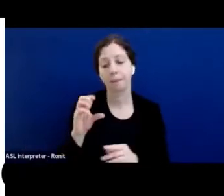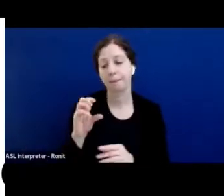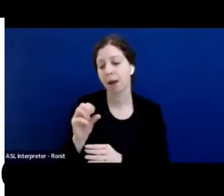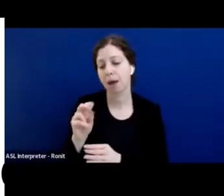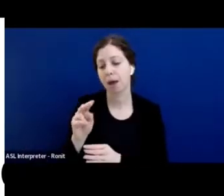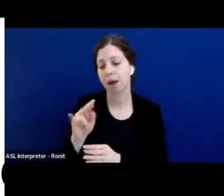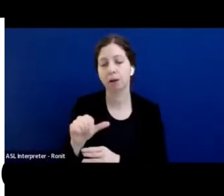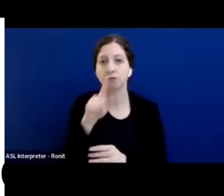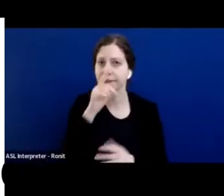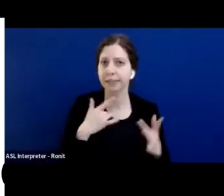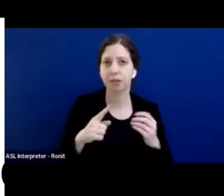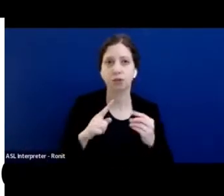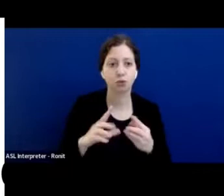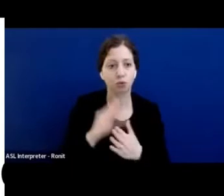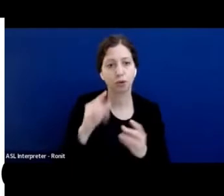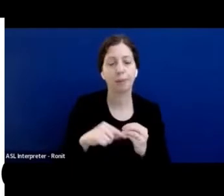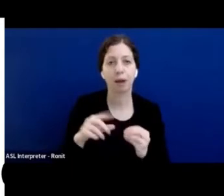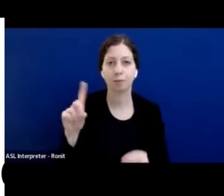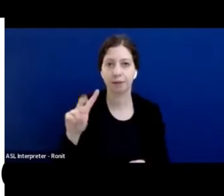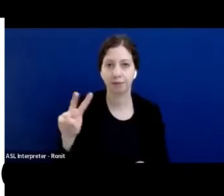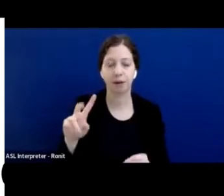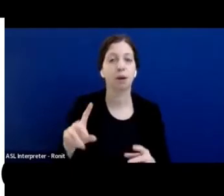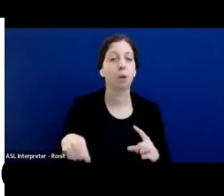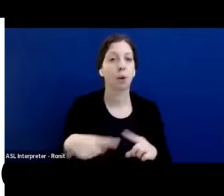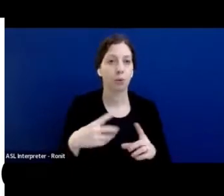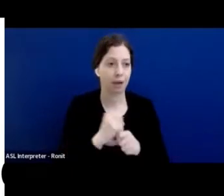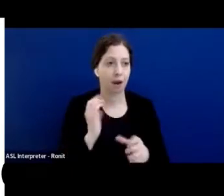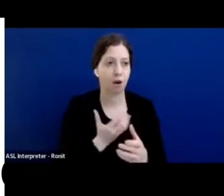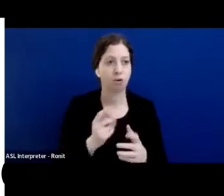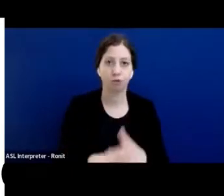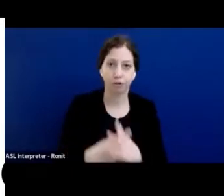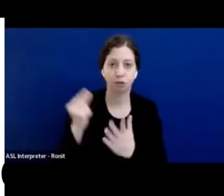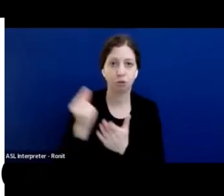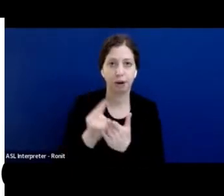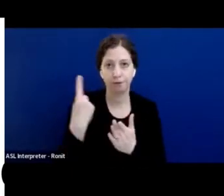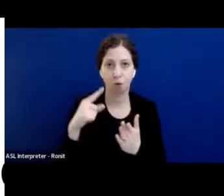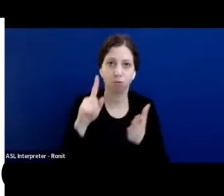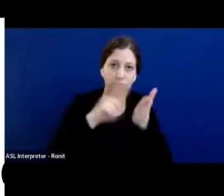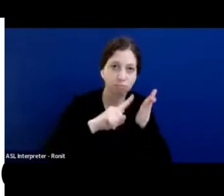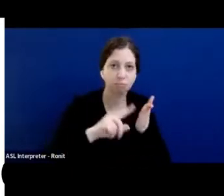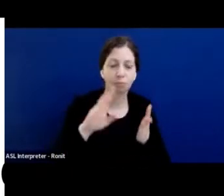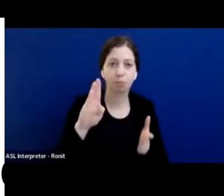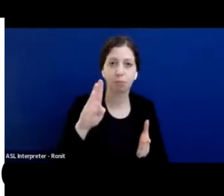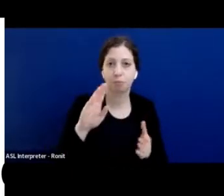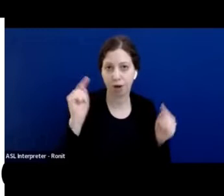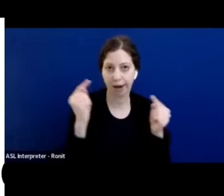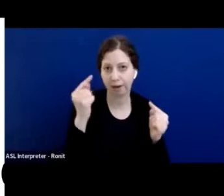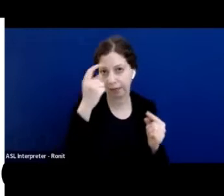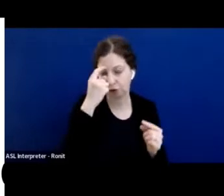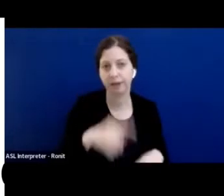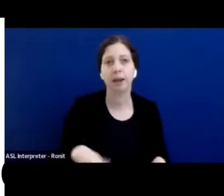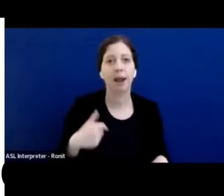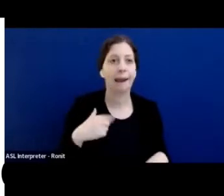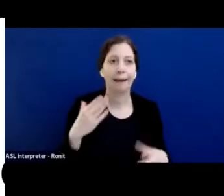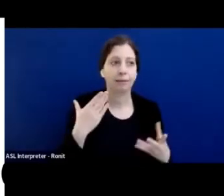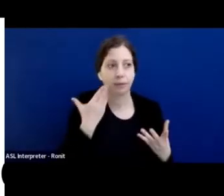to really learn about domestic violence, when we got our original grant to look at brain injury, I always say I didn't know